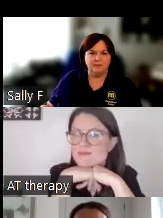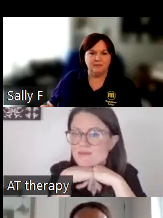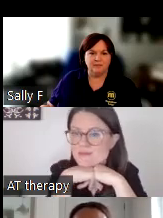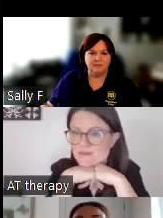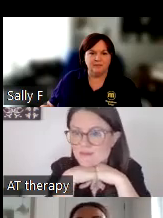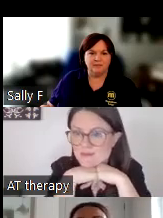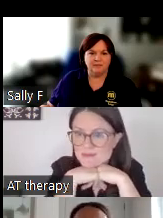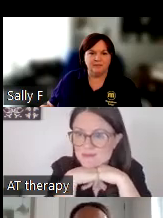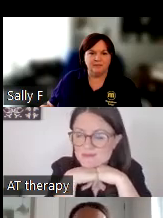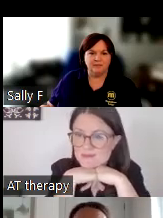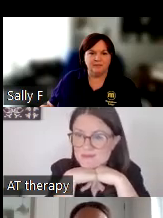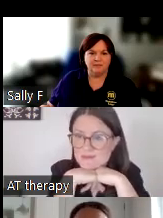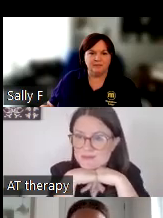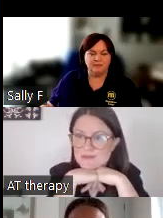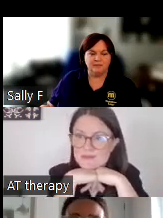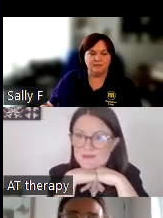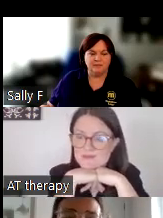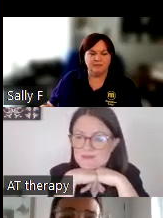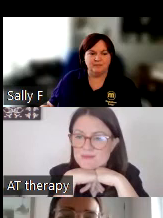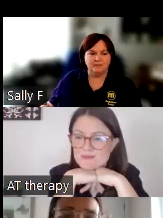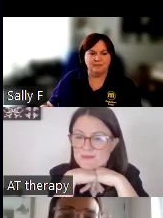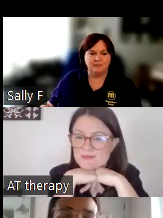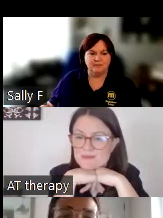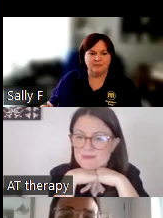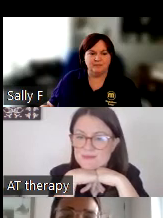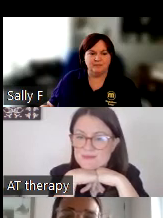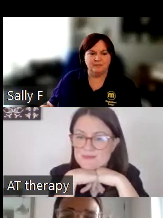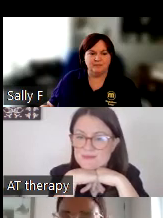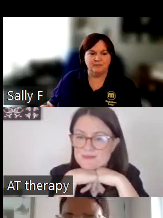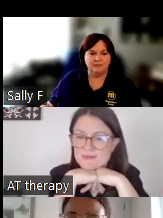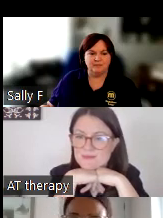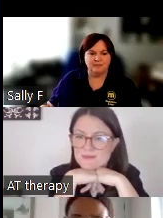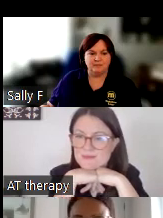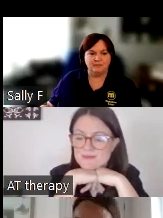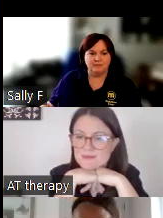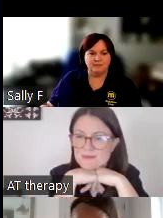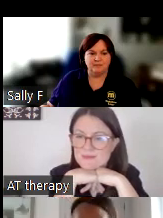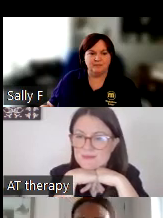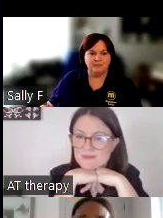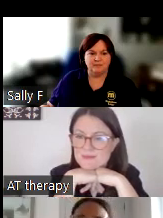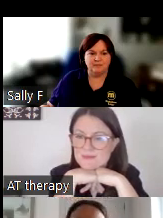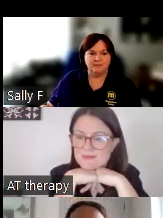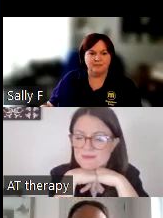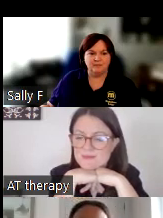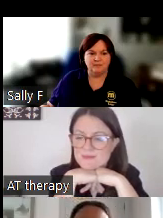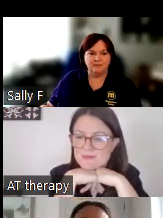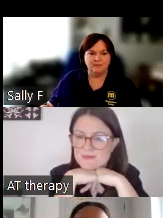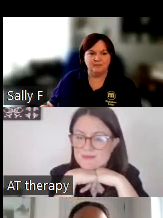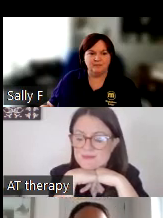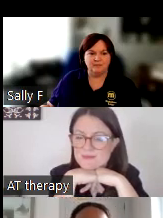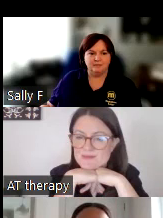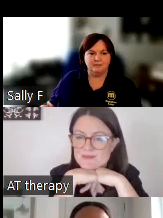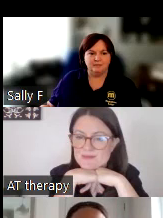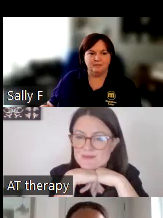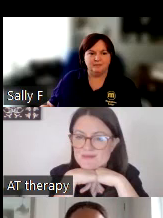way for them to experience that success of communication themselves, and to help them realise that, oh, I can do this. I can be the one to make